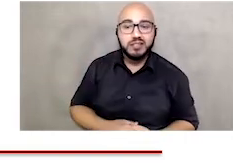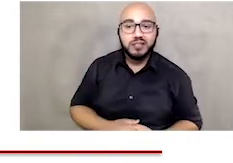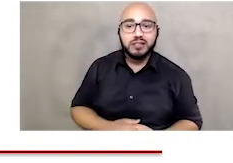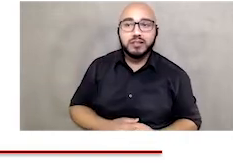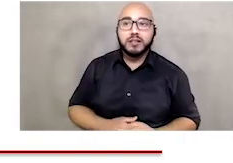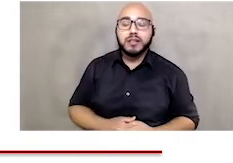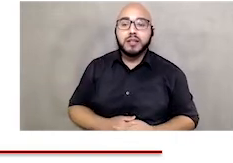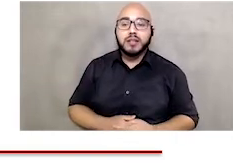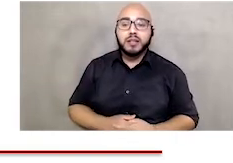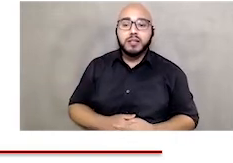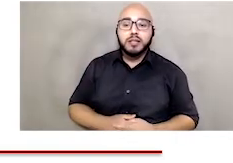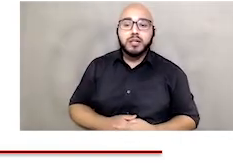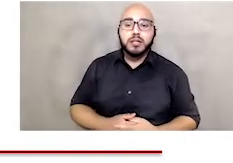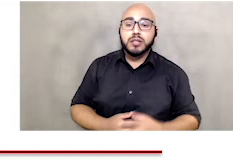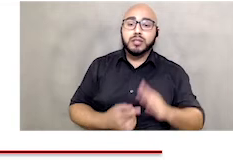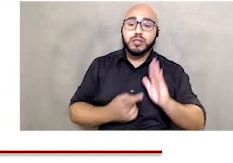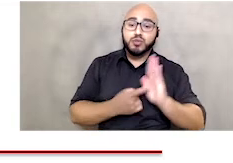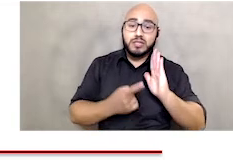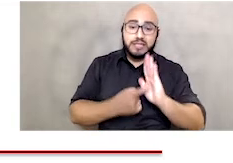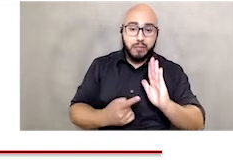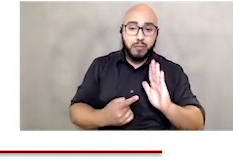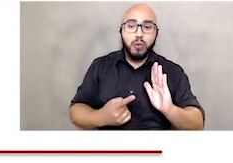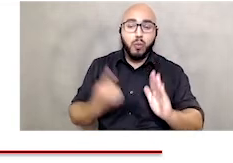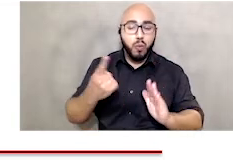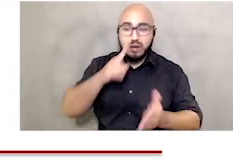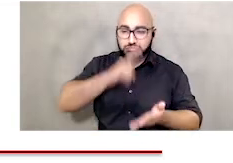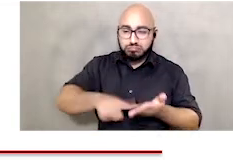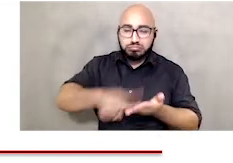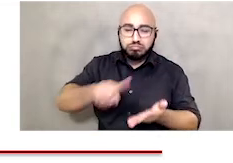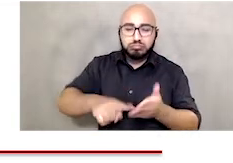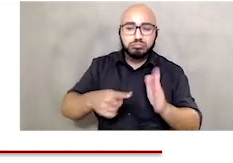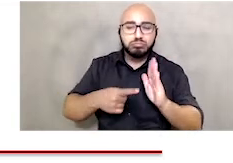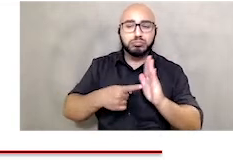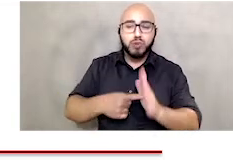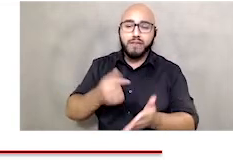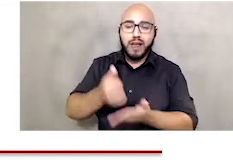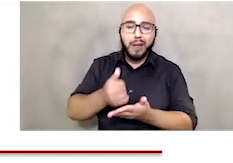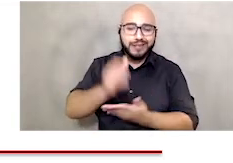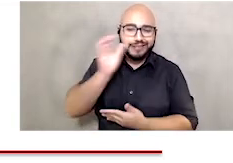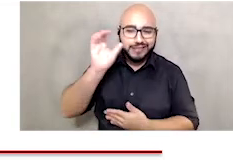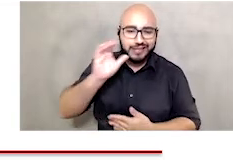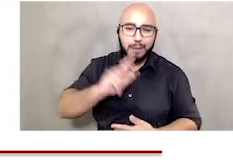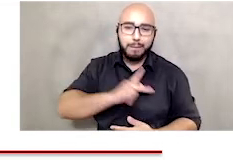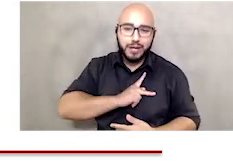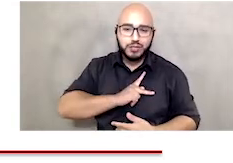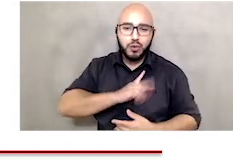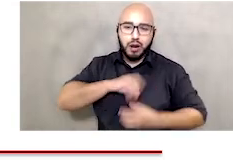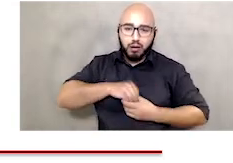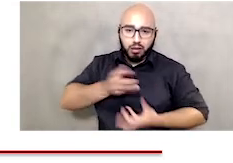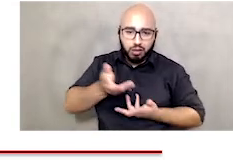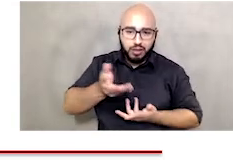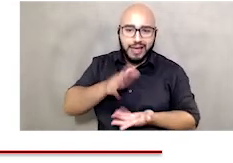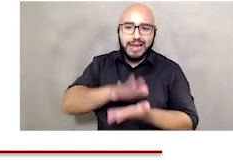help seeking for personal, interpersonal, and academic stressors among African American and Latino